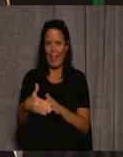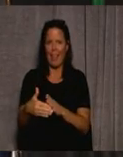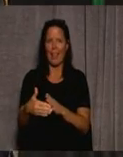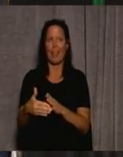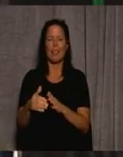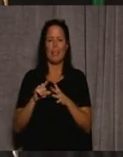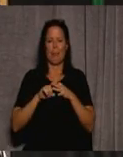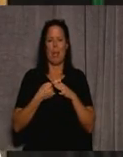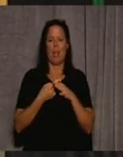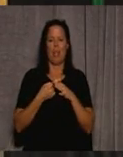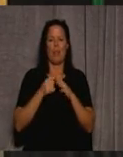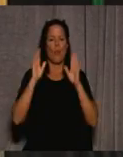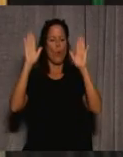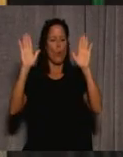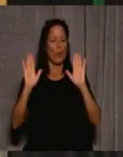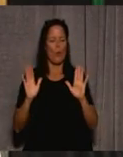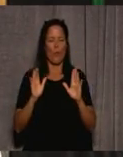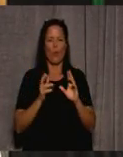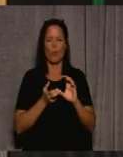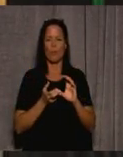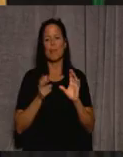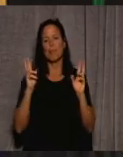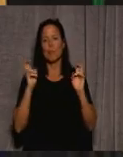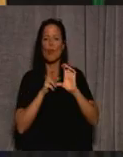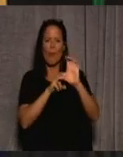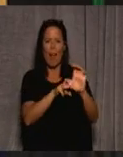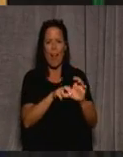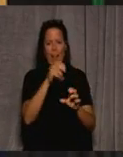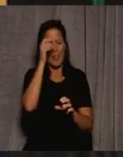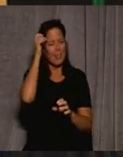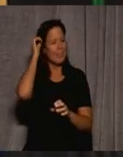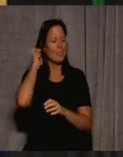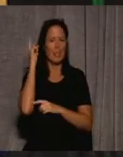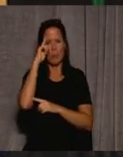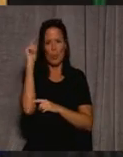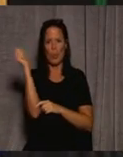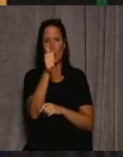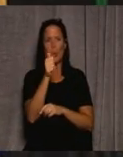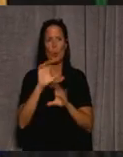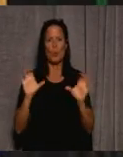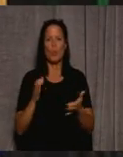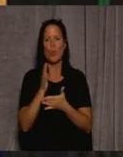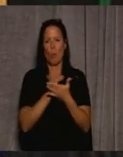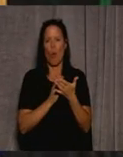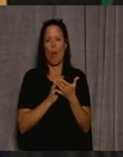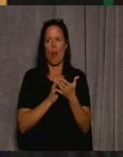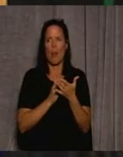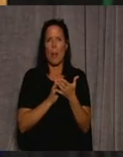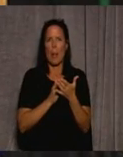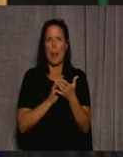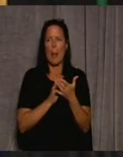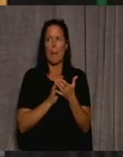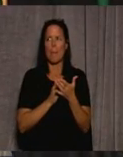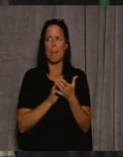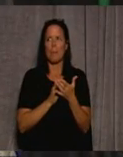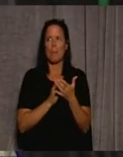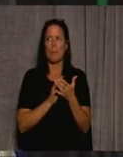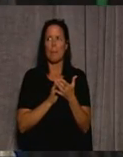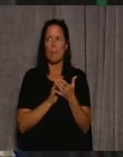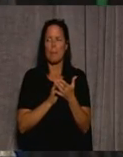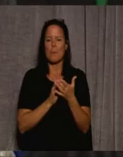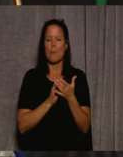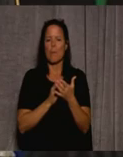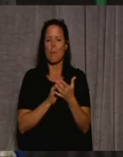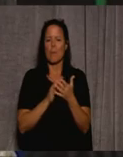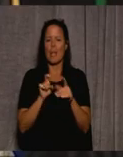This is the beginning of a wonderful ride. Now it's up to you to do your part so that even,